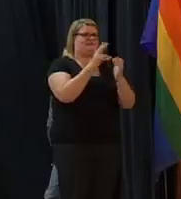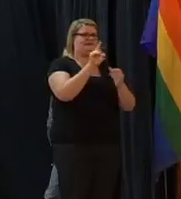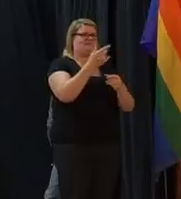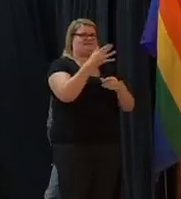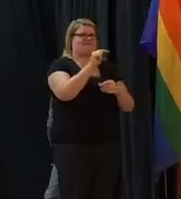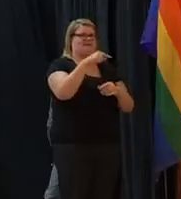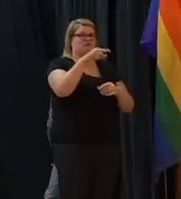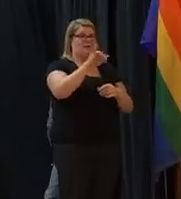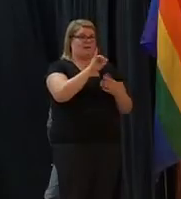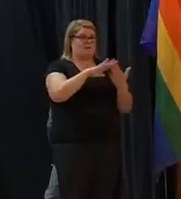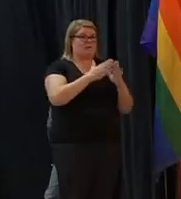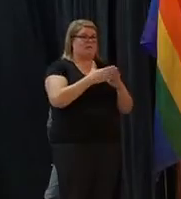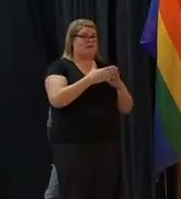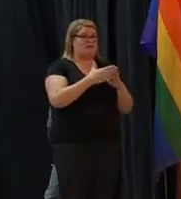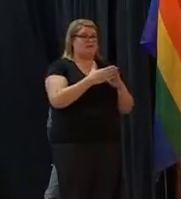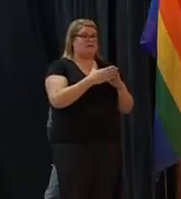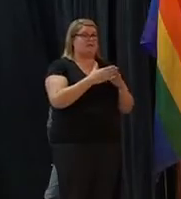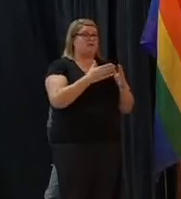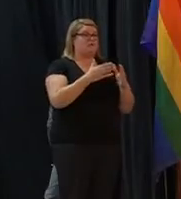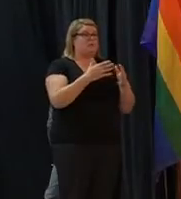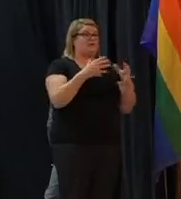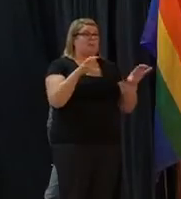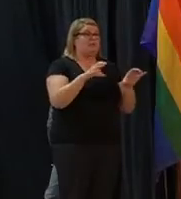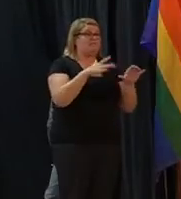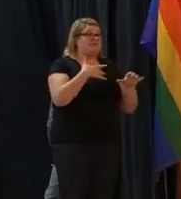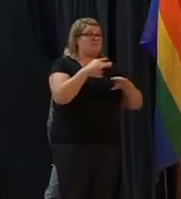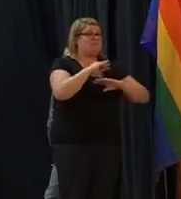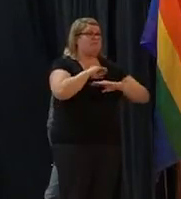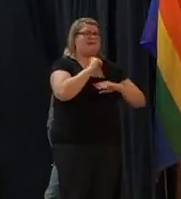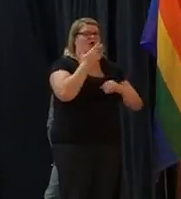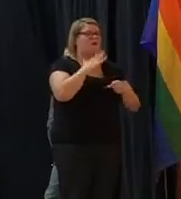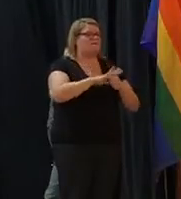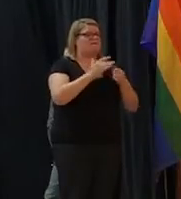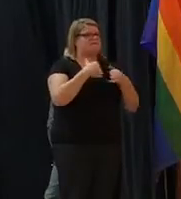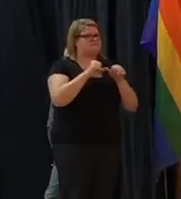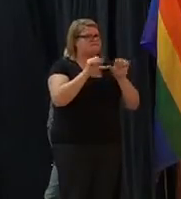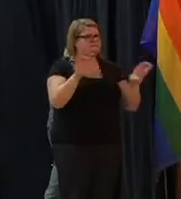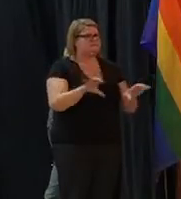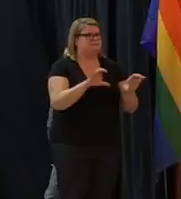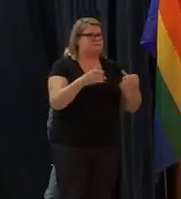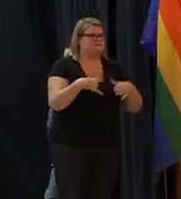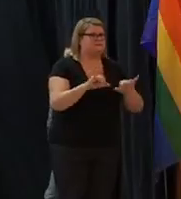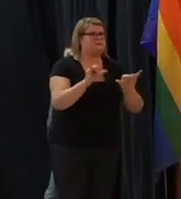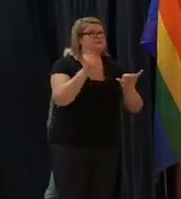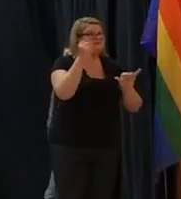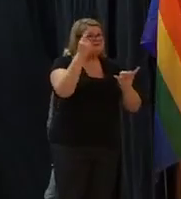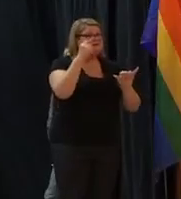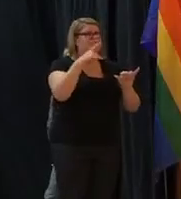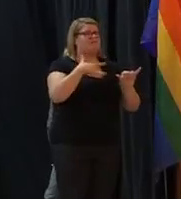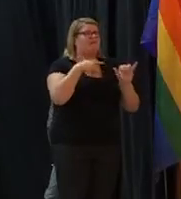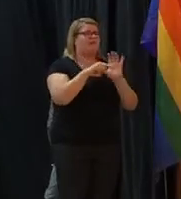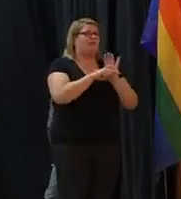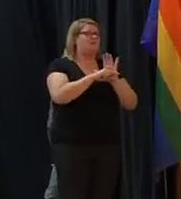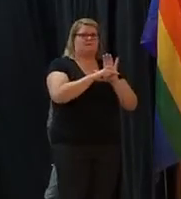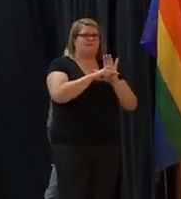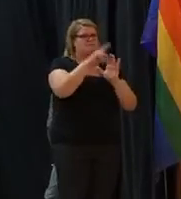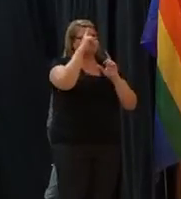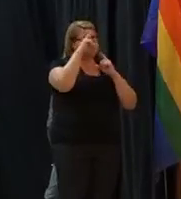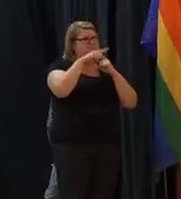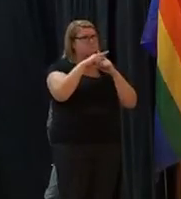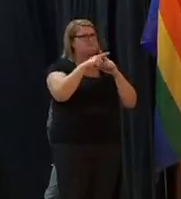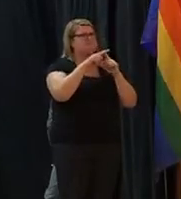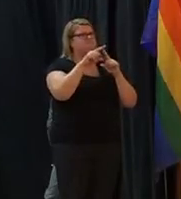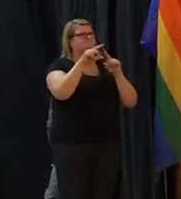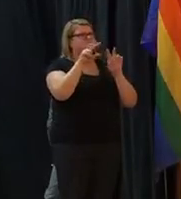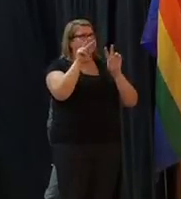community, we still have a long way to go. But we must remain hopeful. We must remain